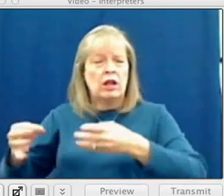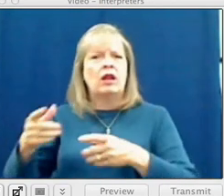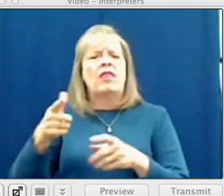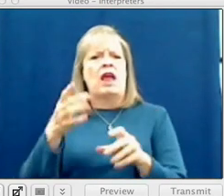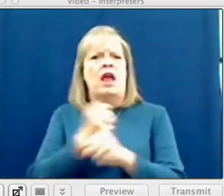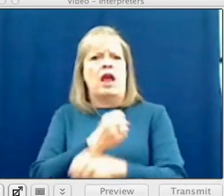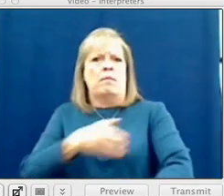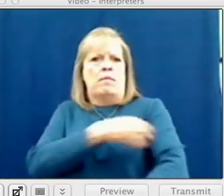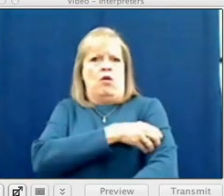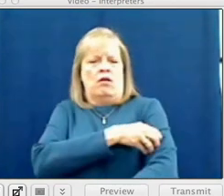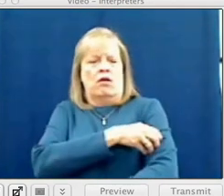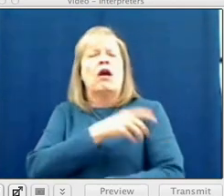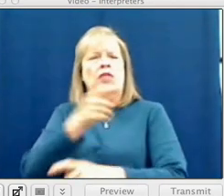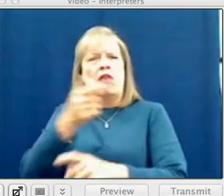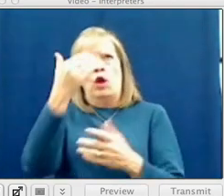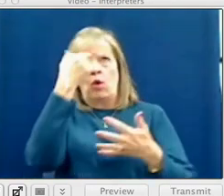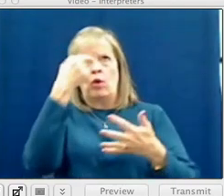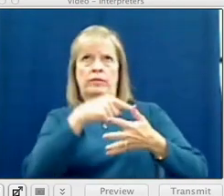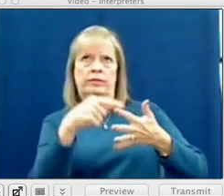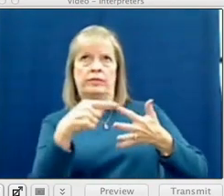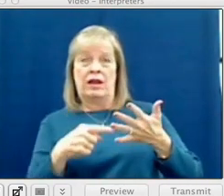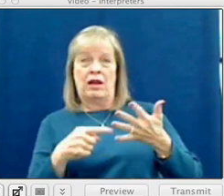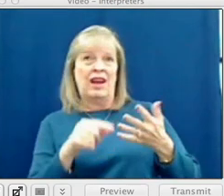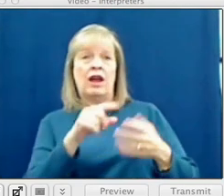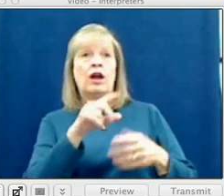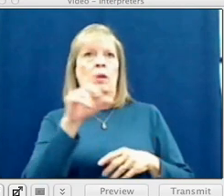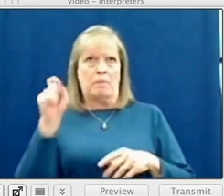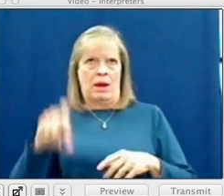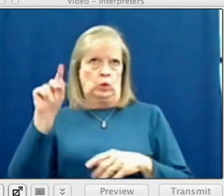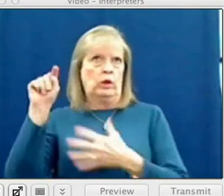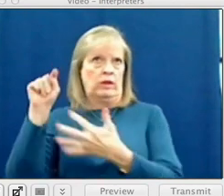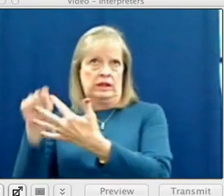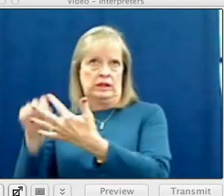and don'ts are not going to